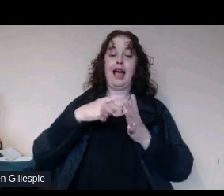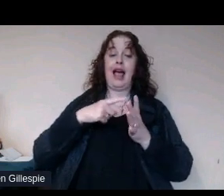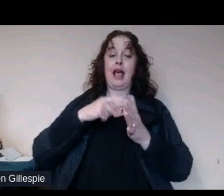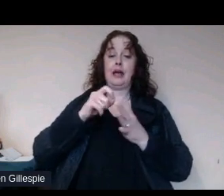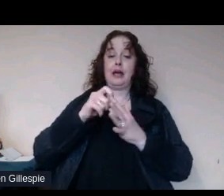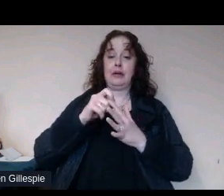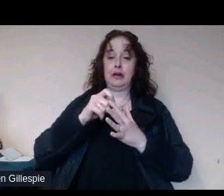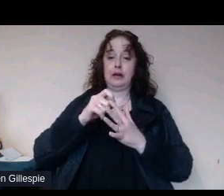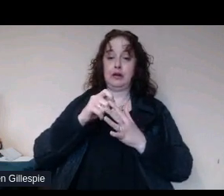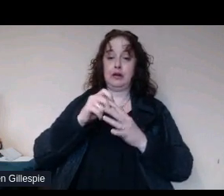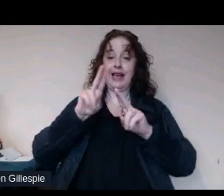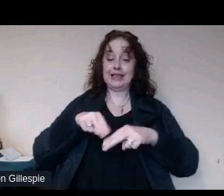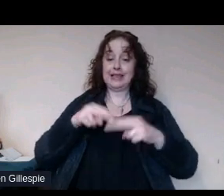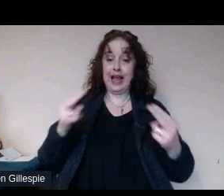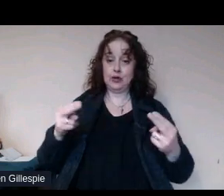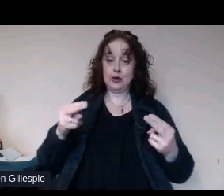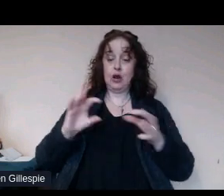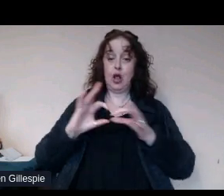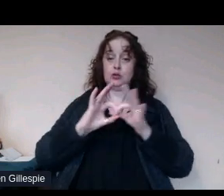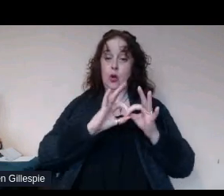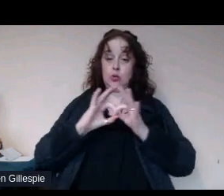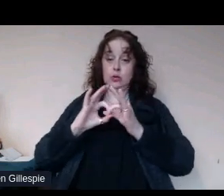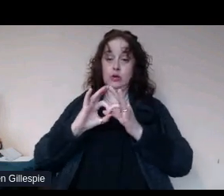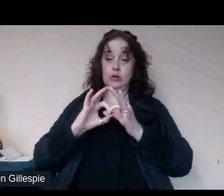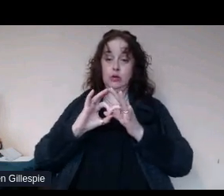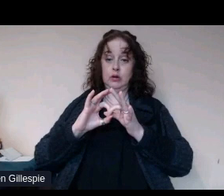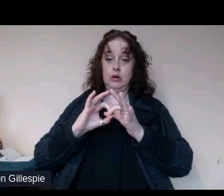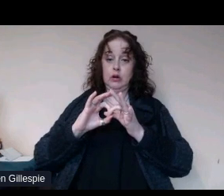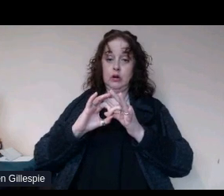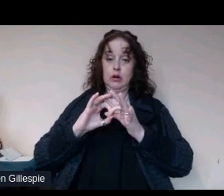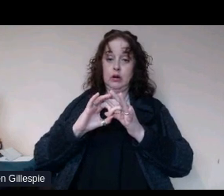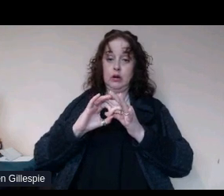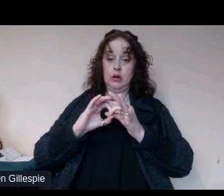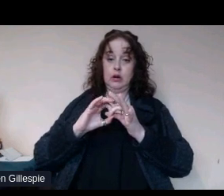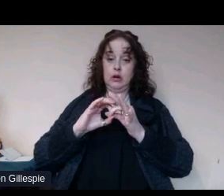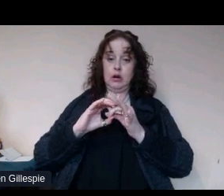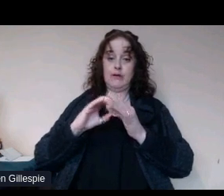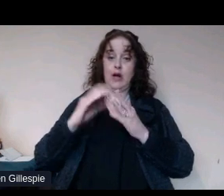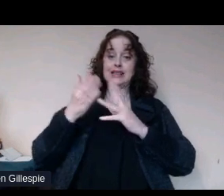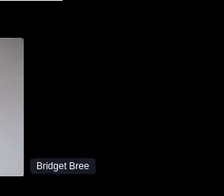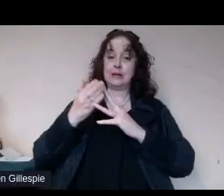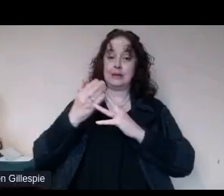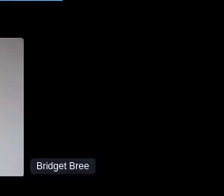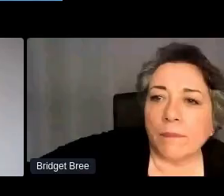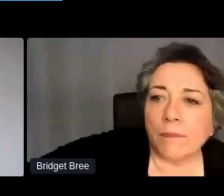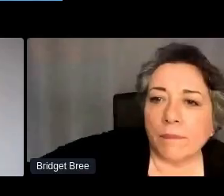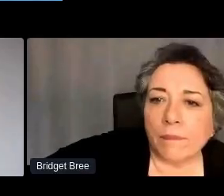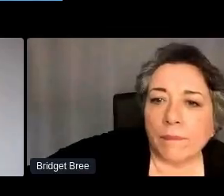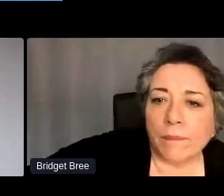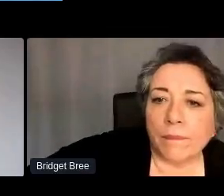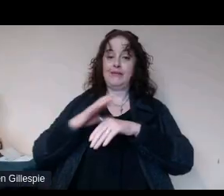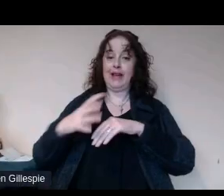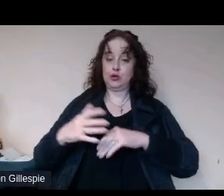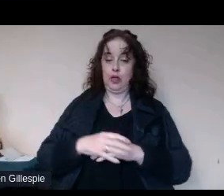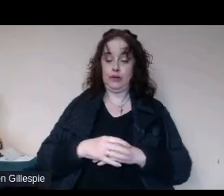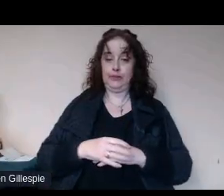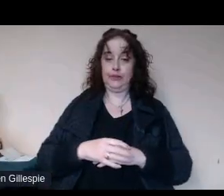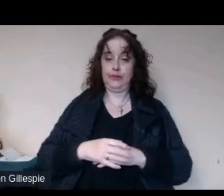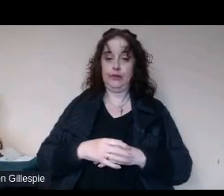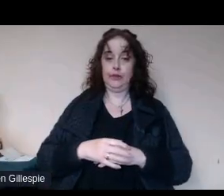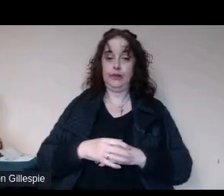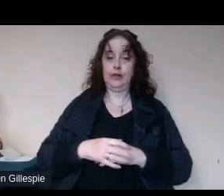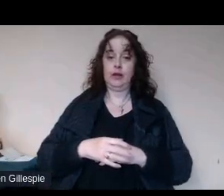the International Association of Accessibility Professionals. And we normally